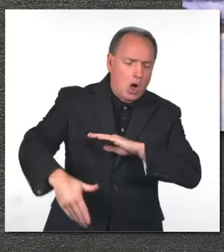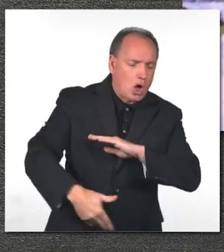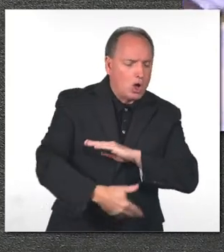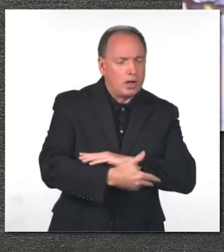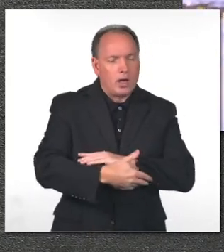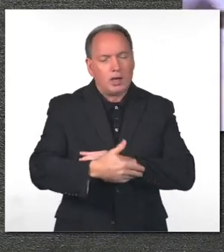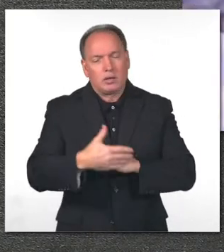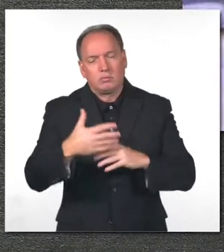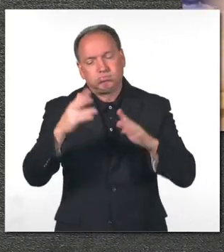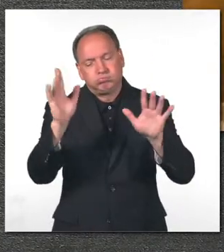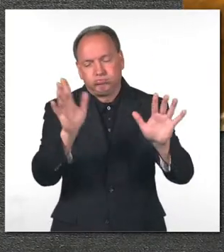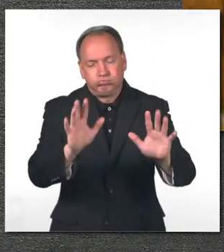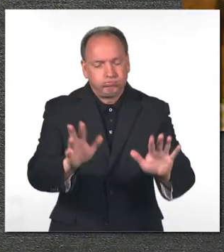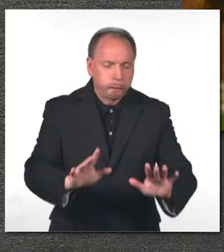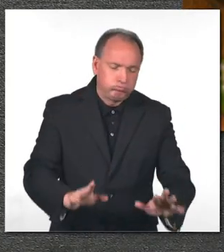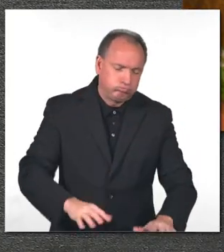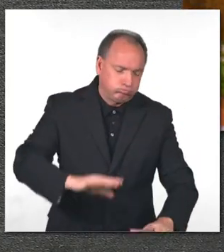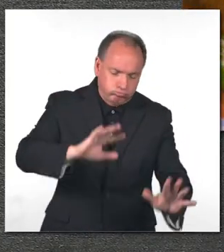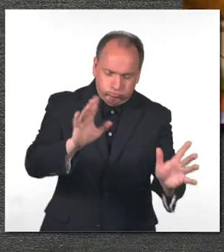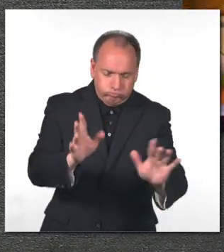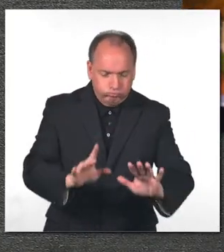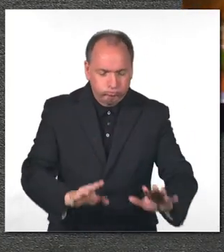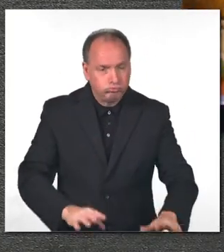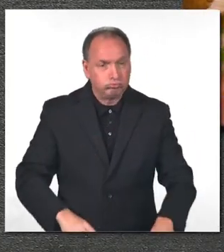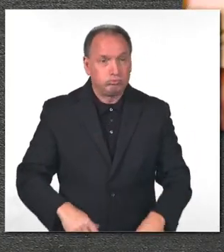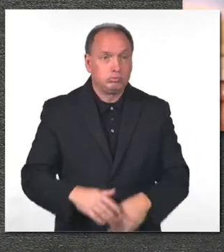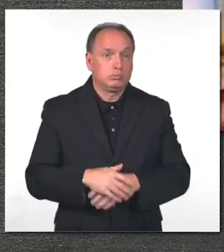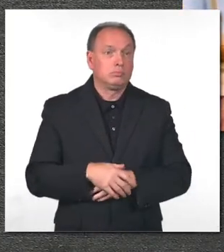One night night long.